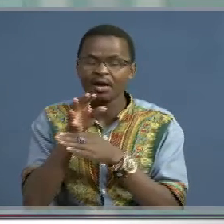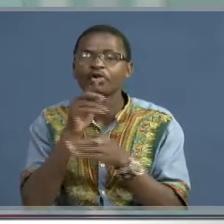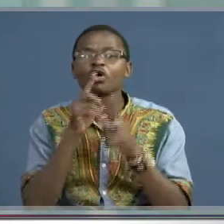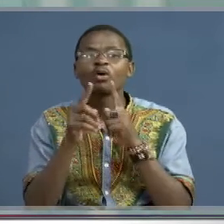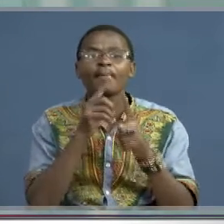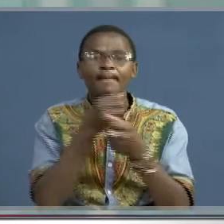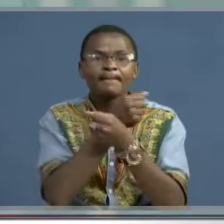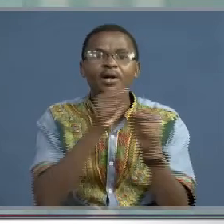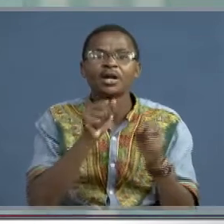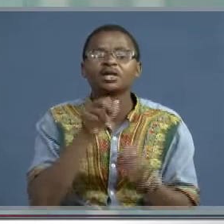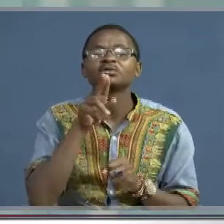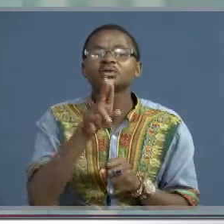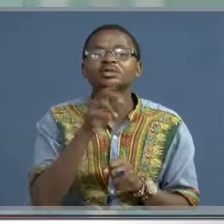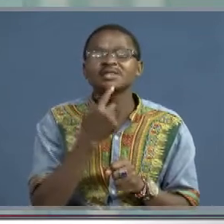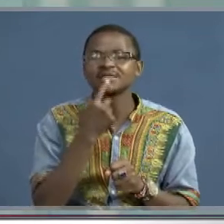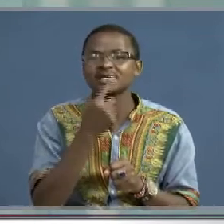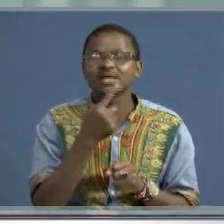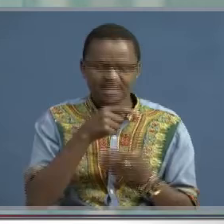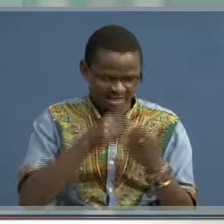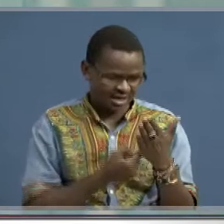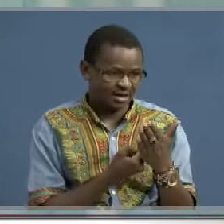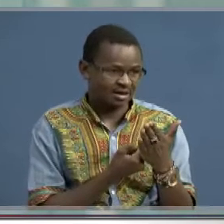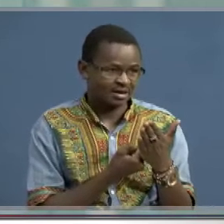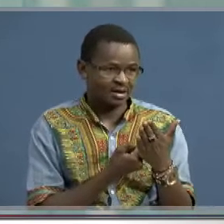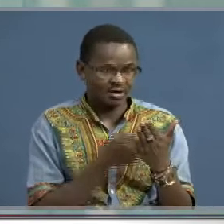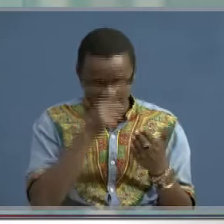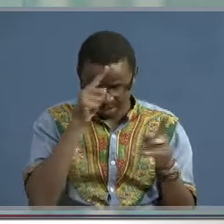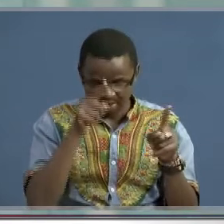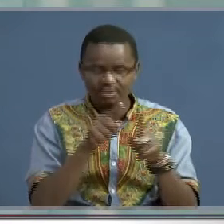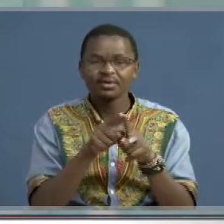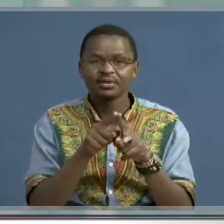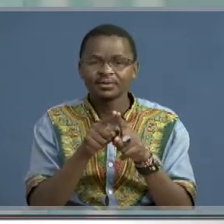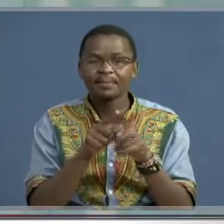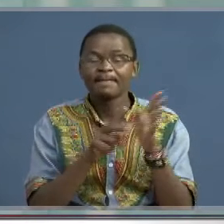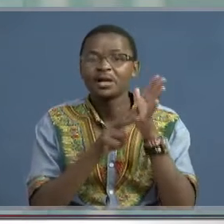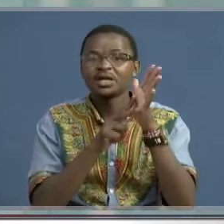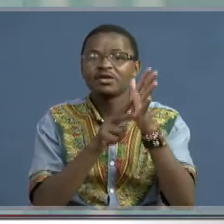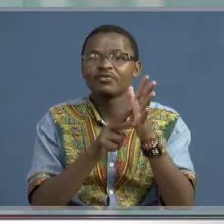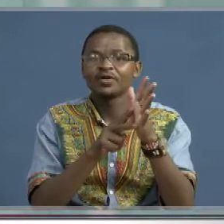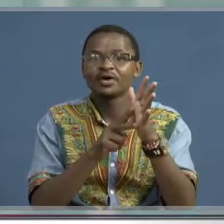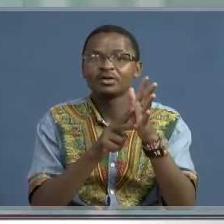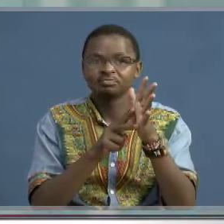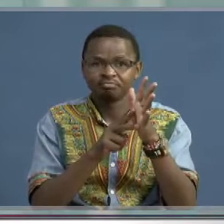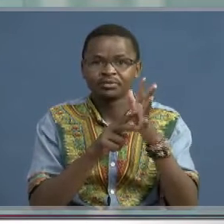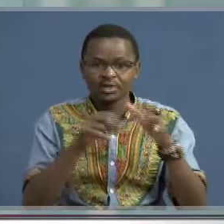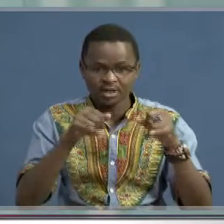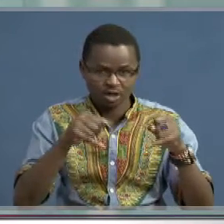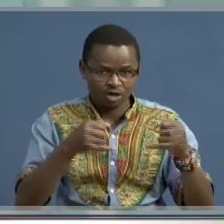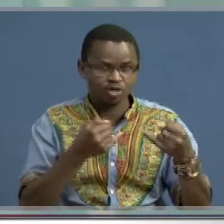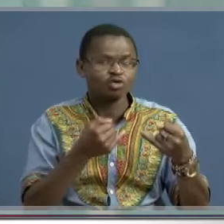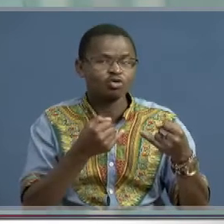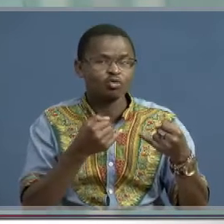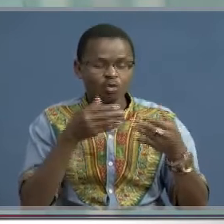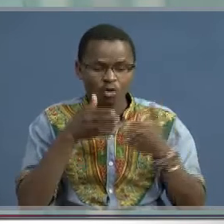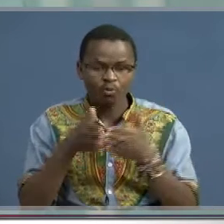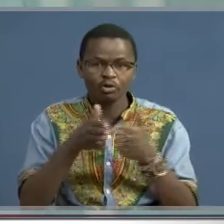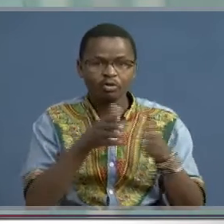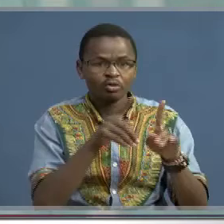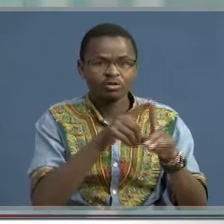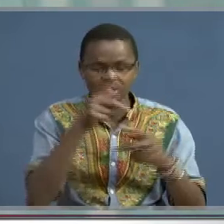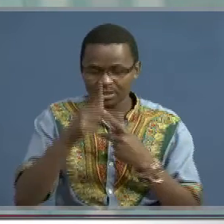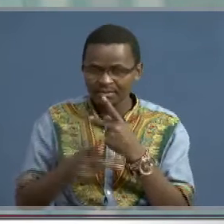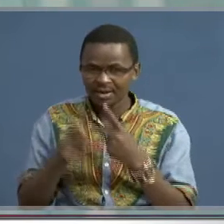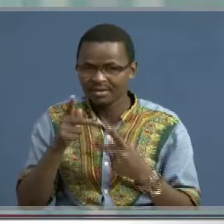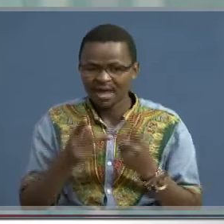talks, President Kenyatta said the signing of the agreements presents new opportunities and partnerships, as well as